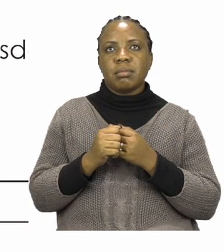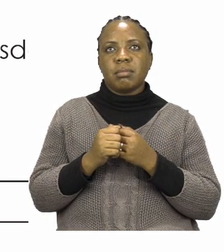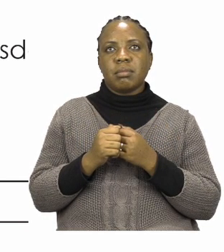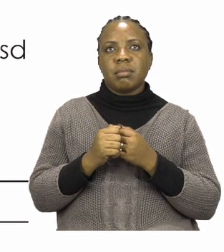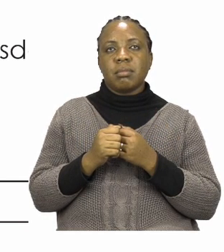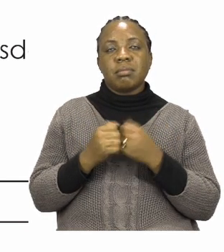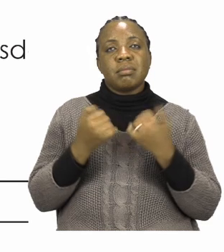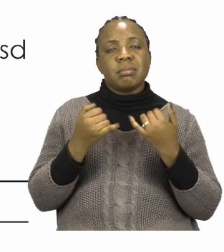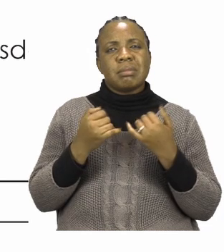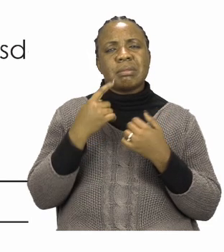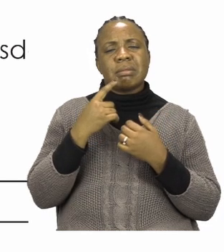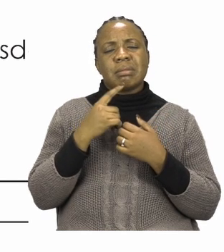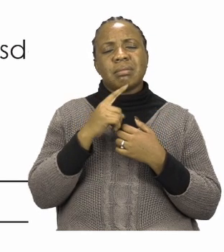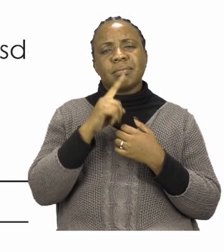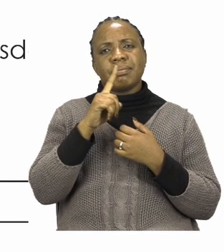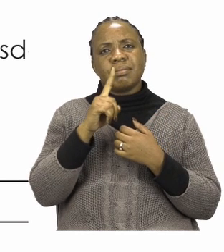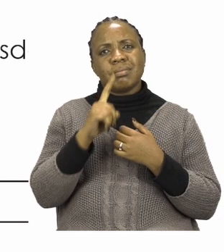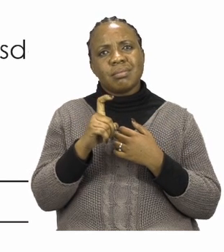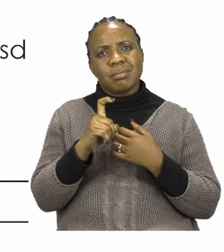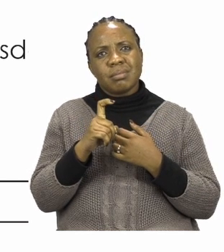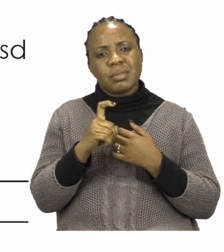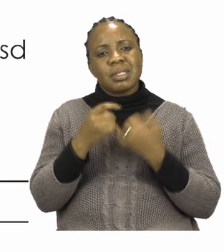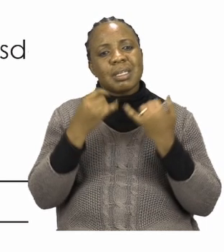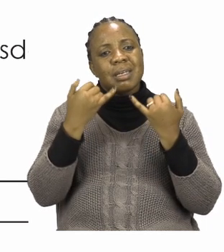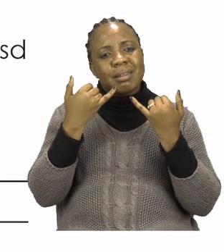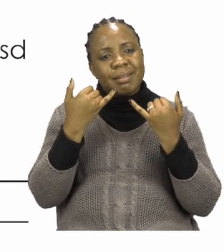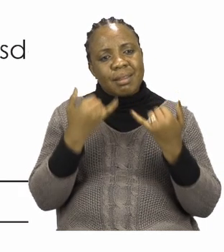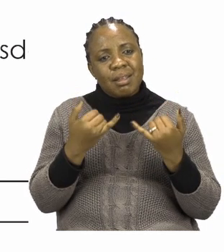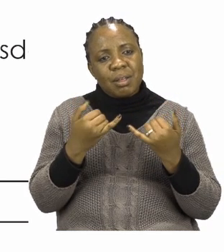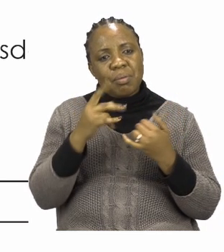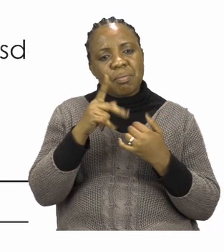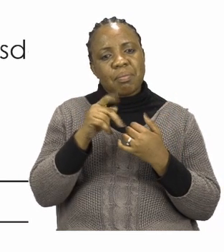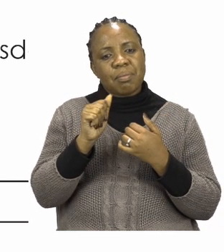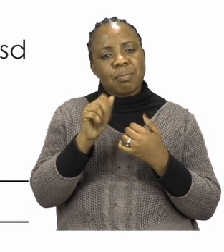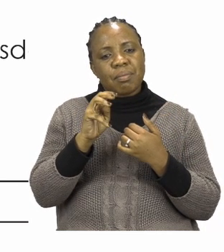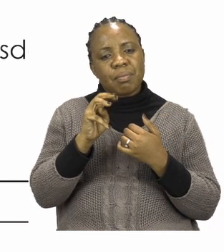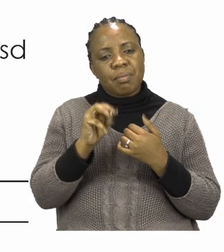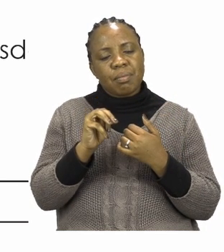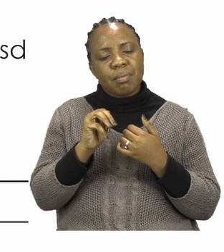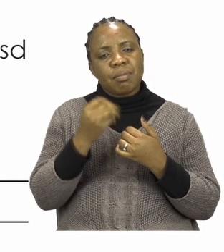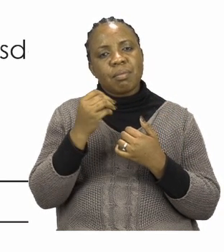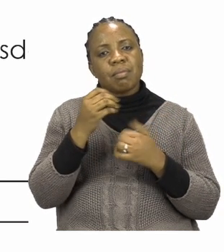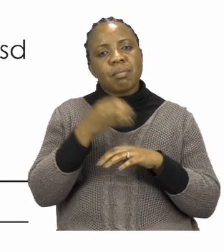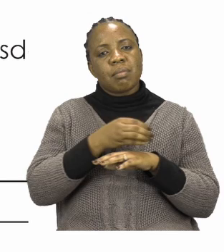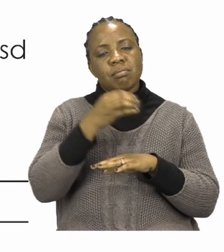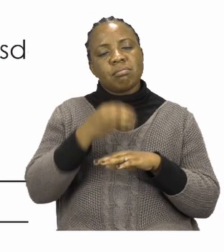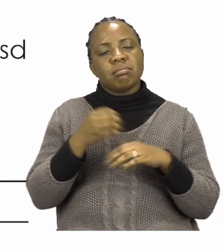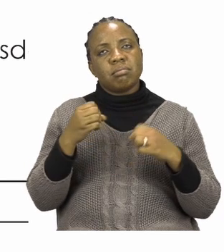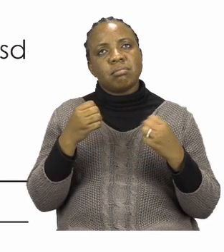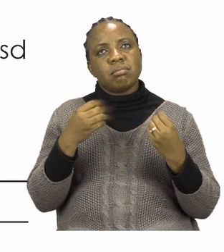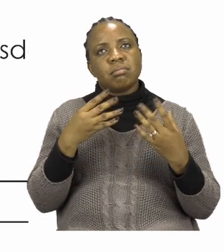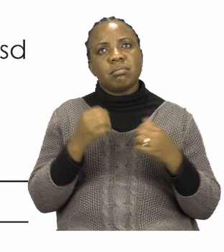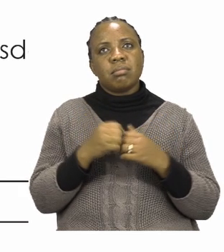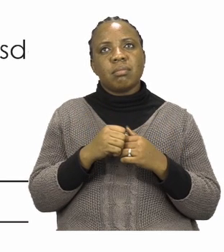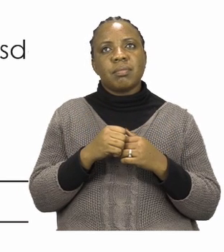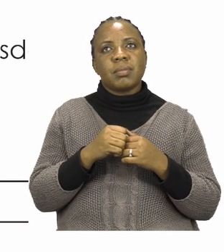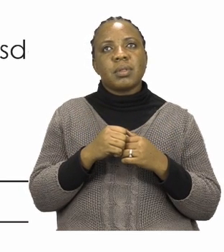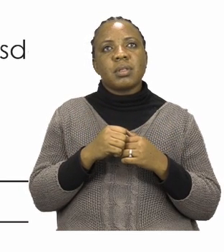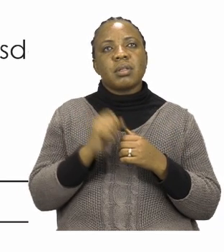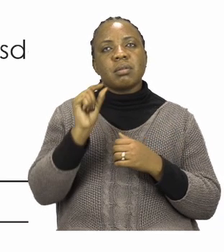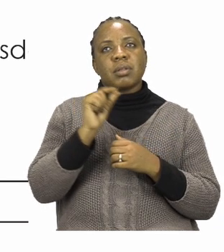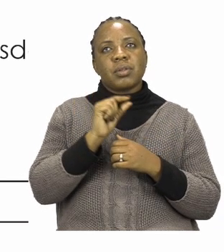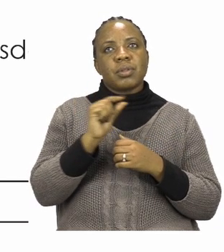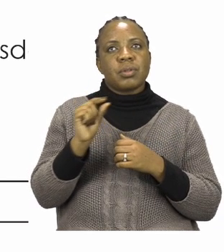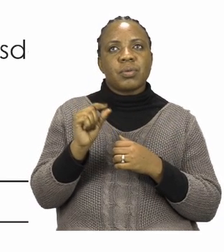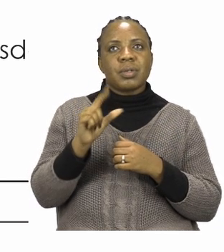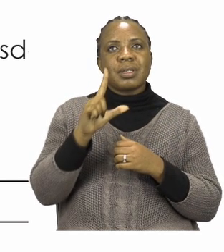many does she have left? Now, every time you come across the word left in a story